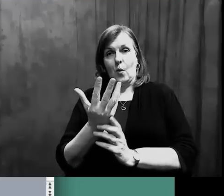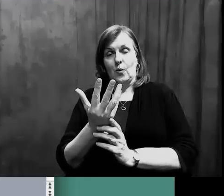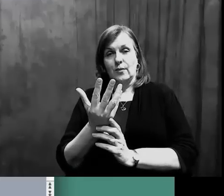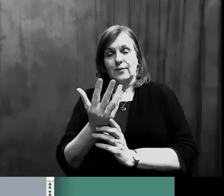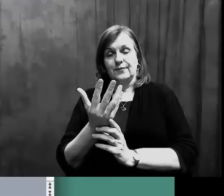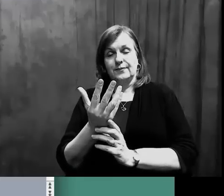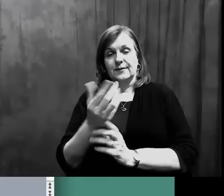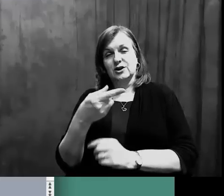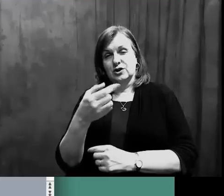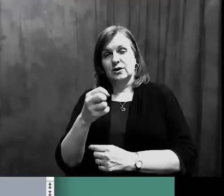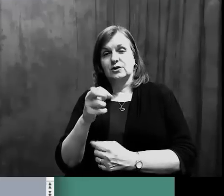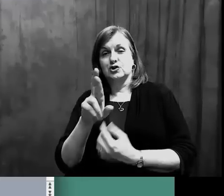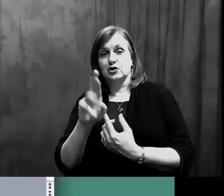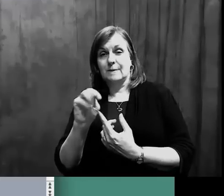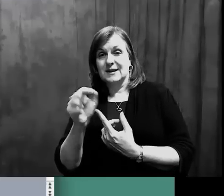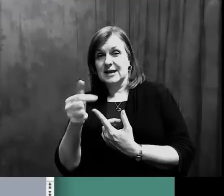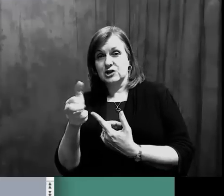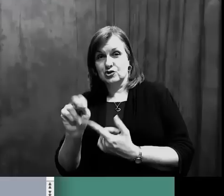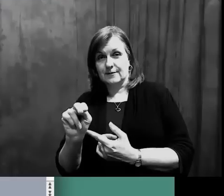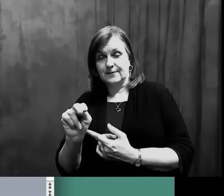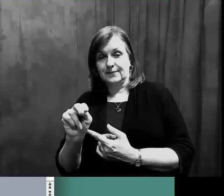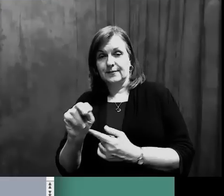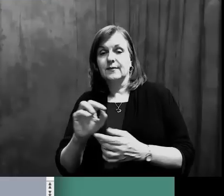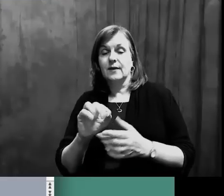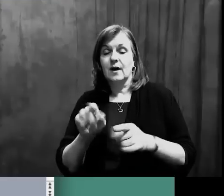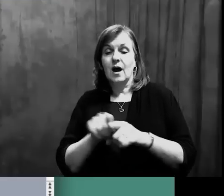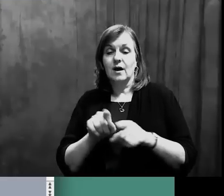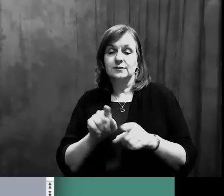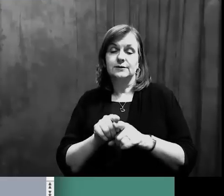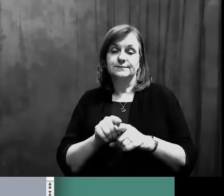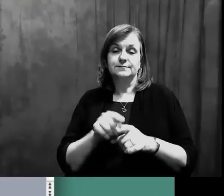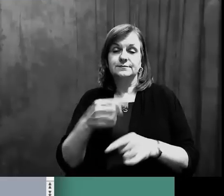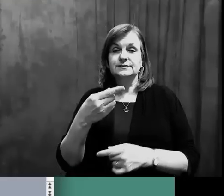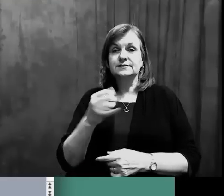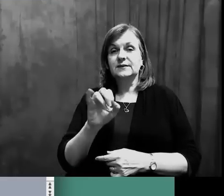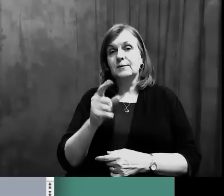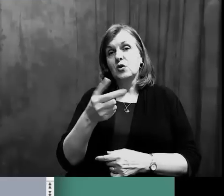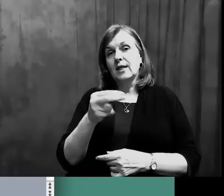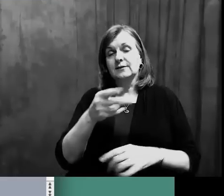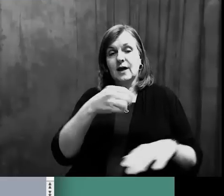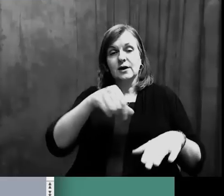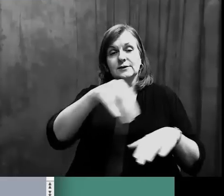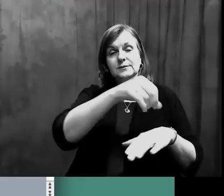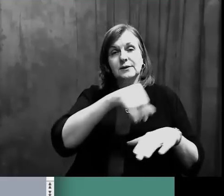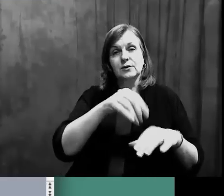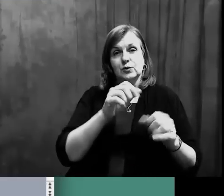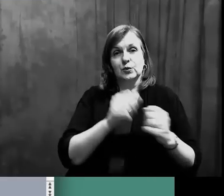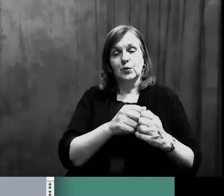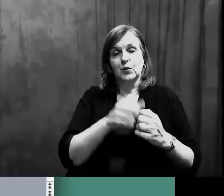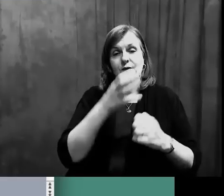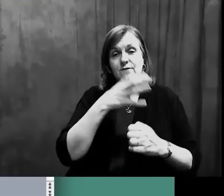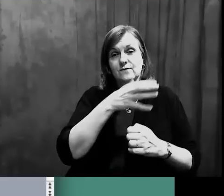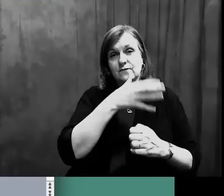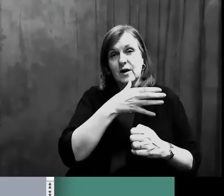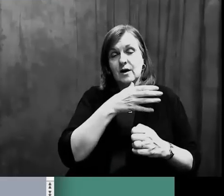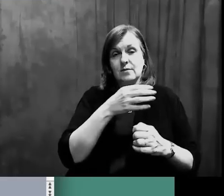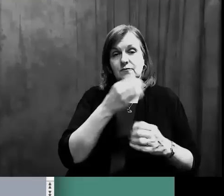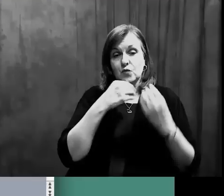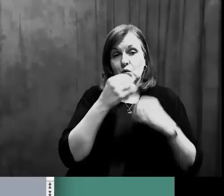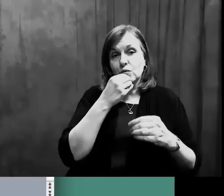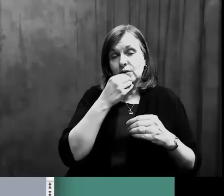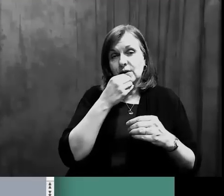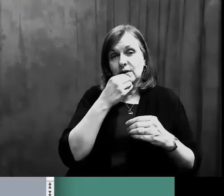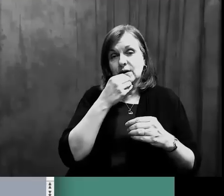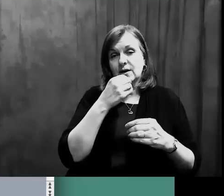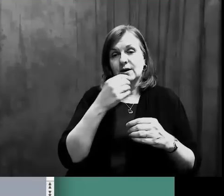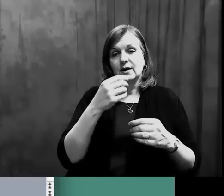So gibberellins are often applied to agricultural crops to help develop better fruits.